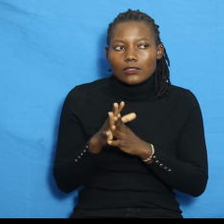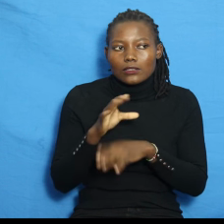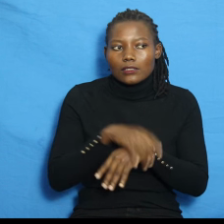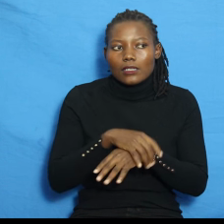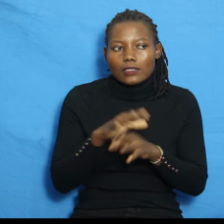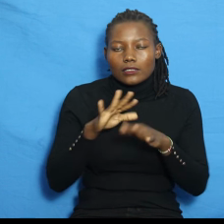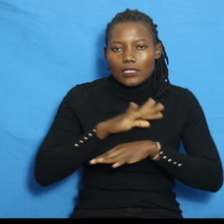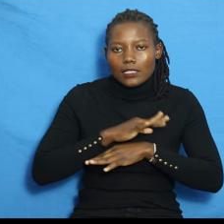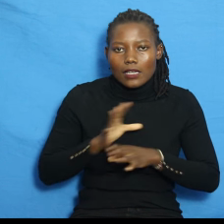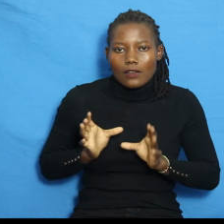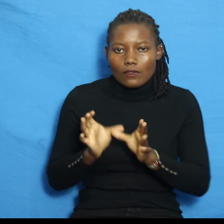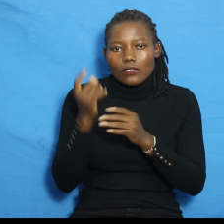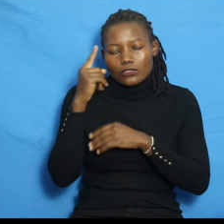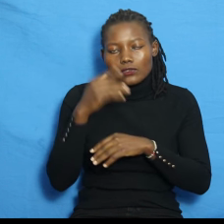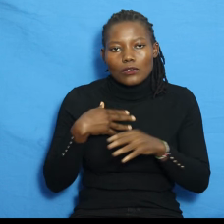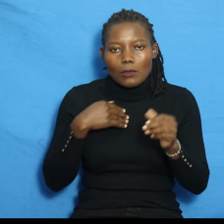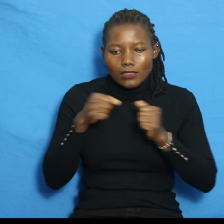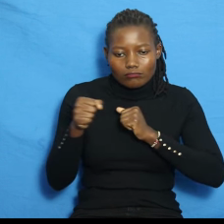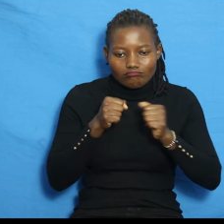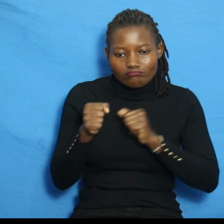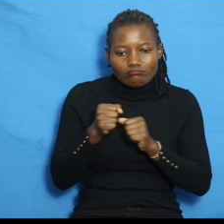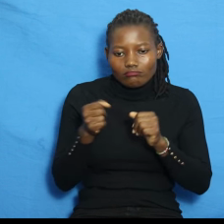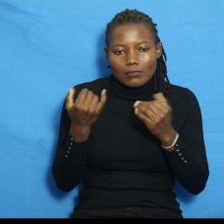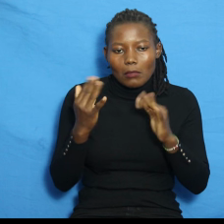for my taekwondo athlete?